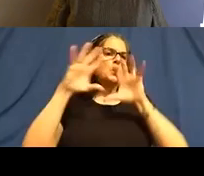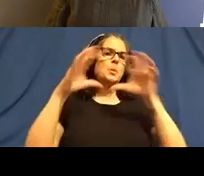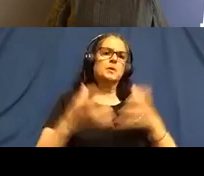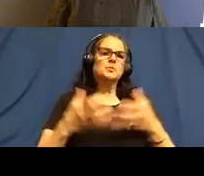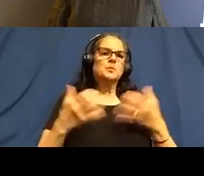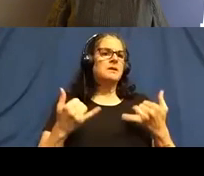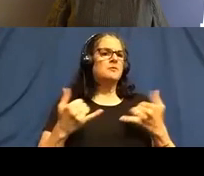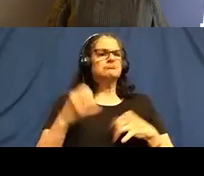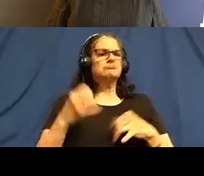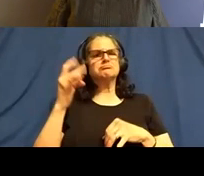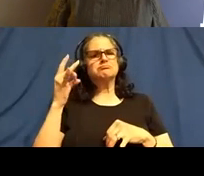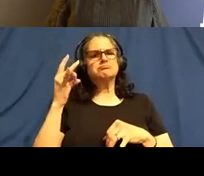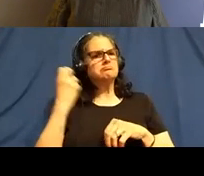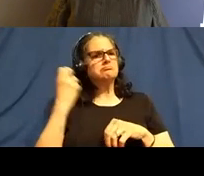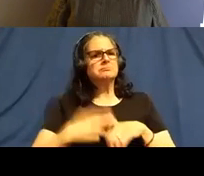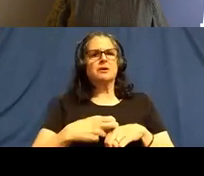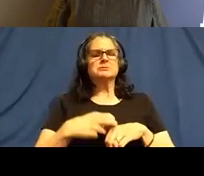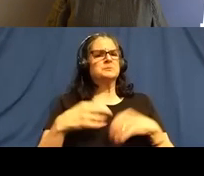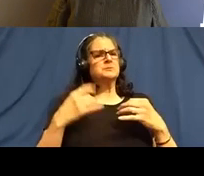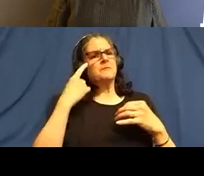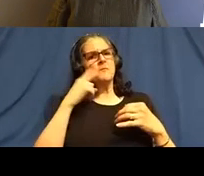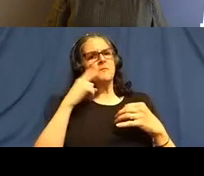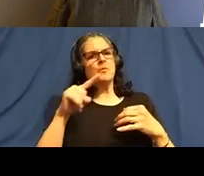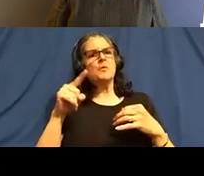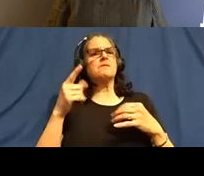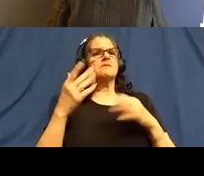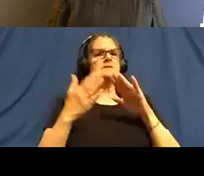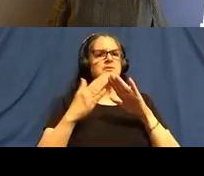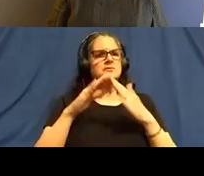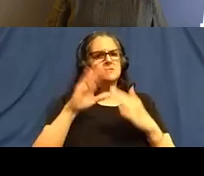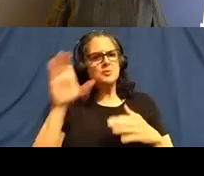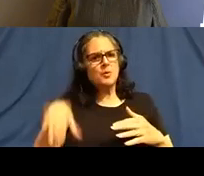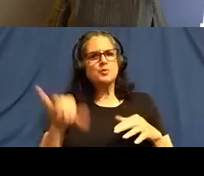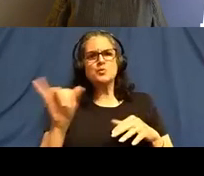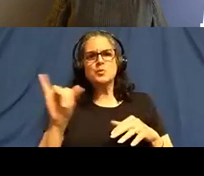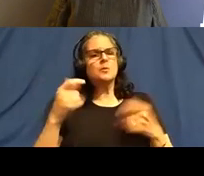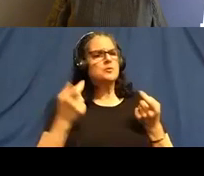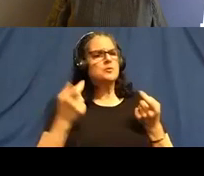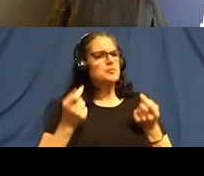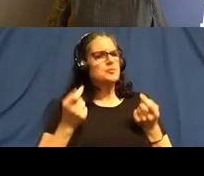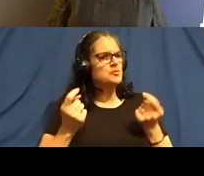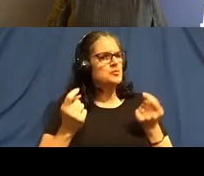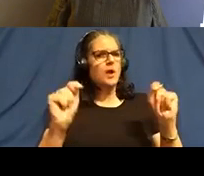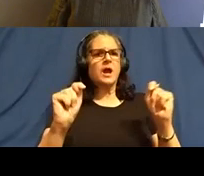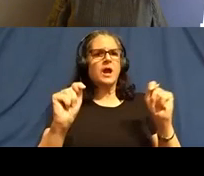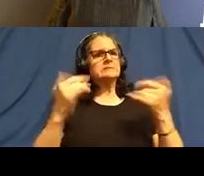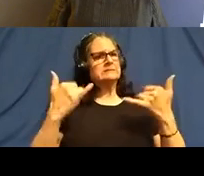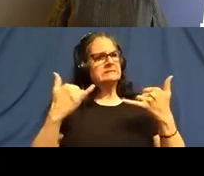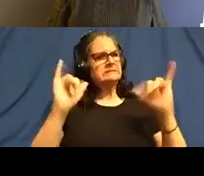we're doing what we can to stay engaged with the community. And this, of course, is a part of that so that we can talk